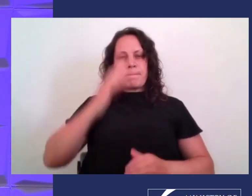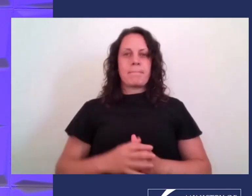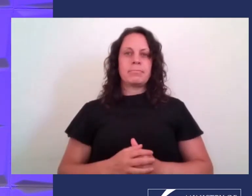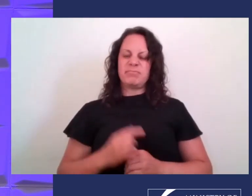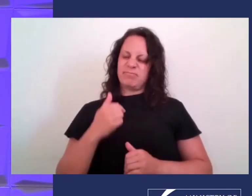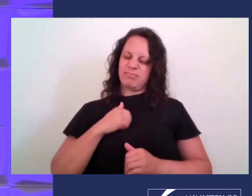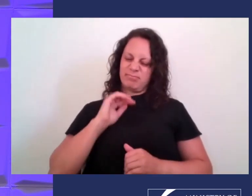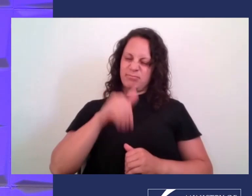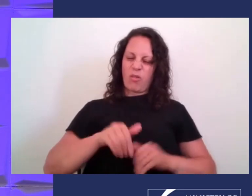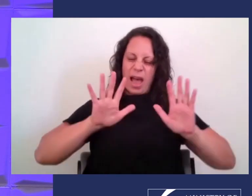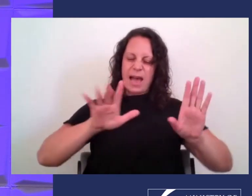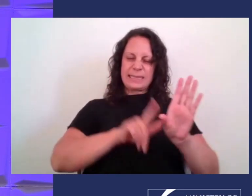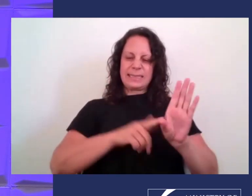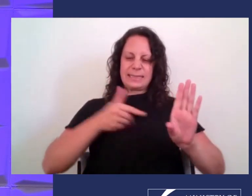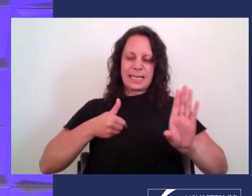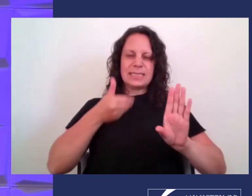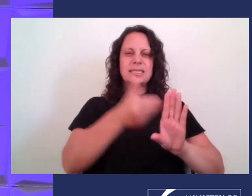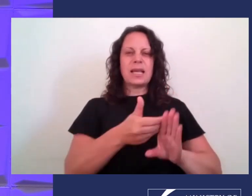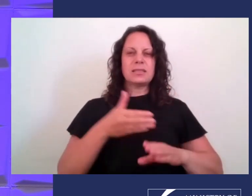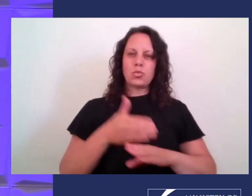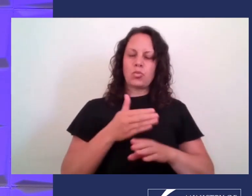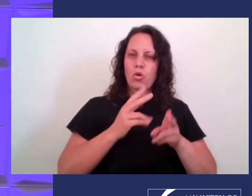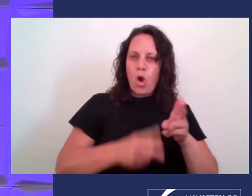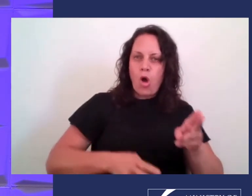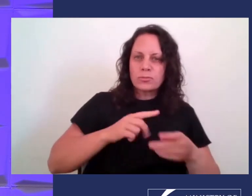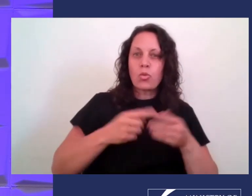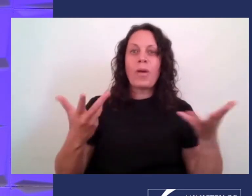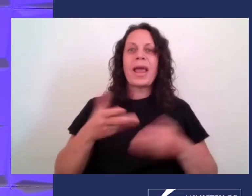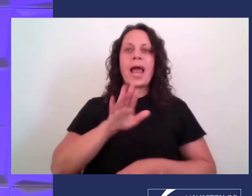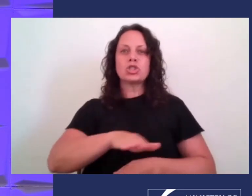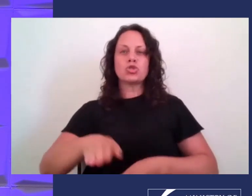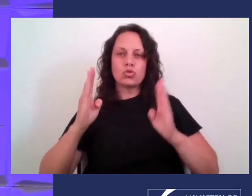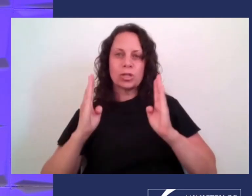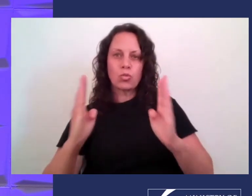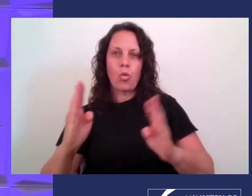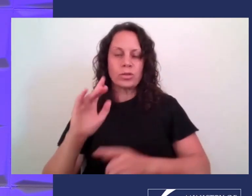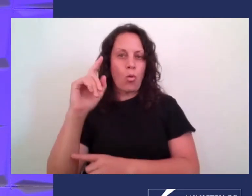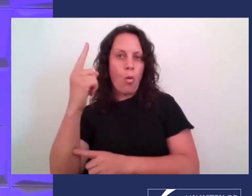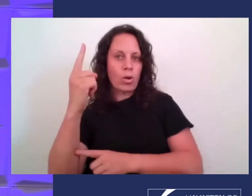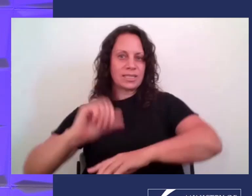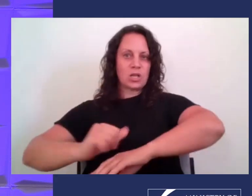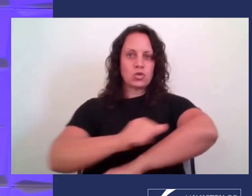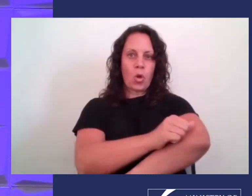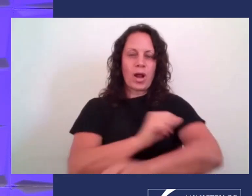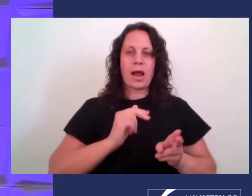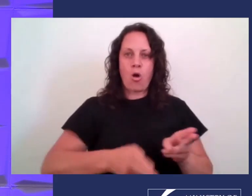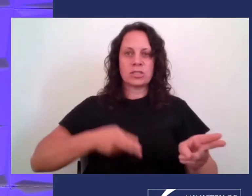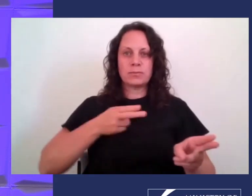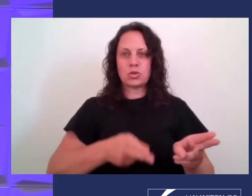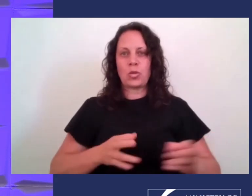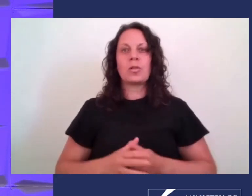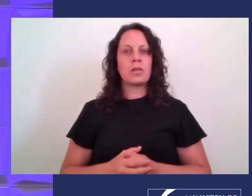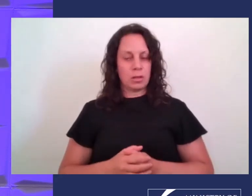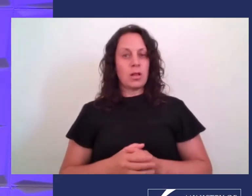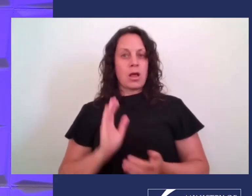decade now, working in hospitals and children's wards in Auckland and in Tauranga. And absolutely what